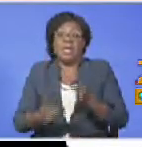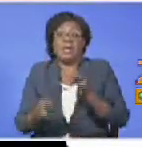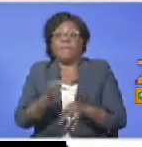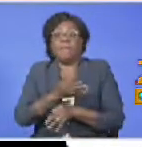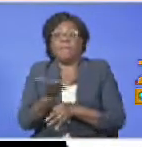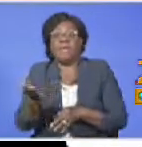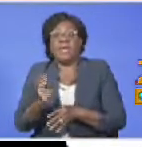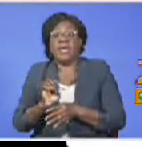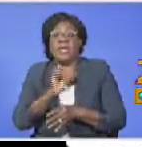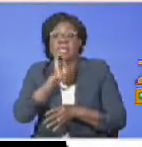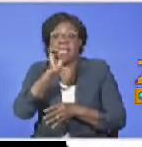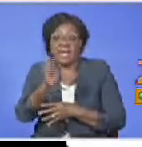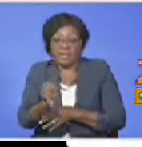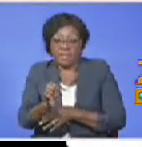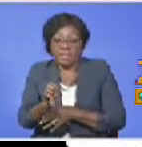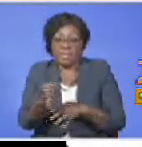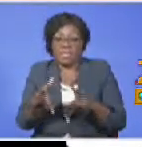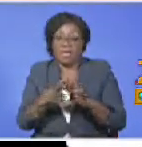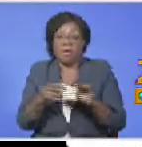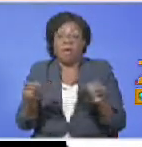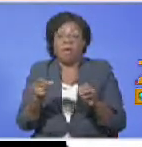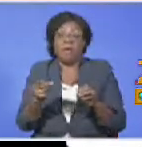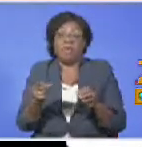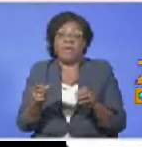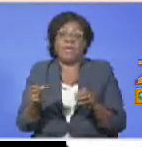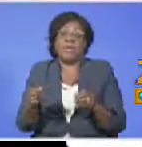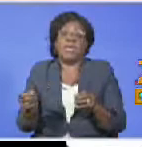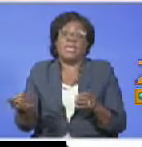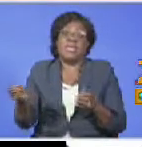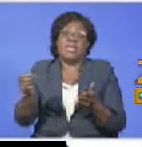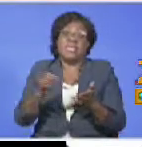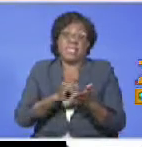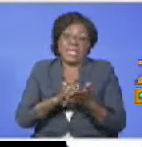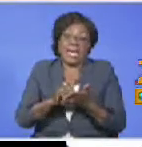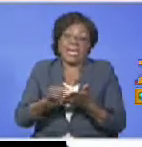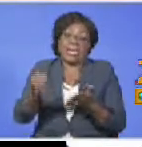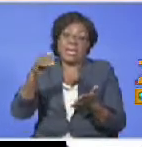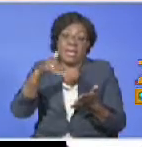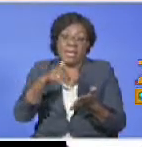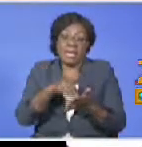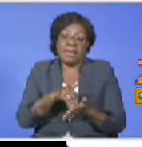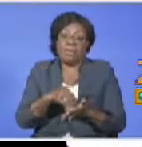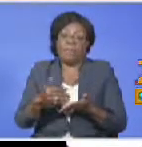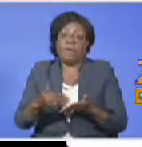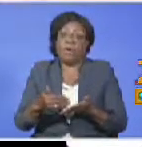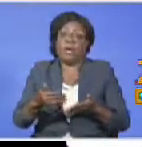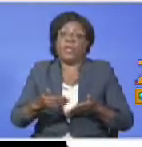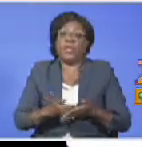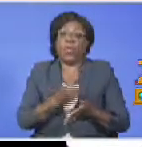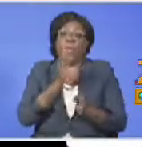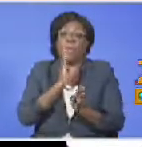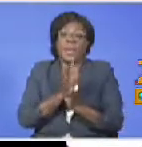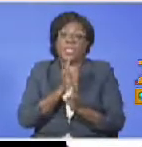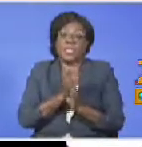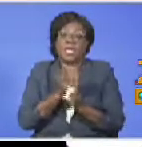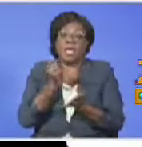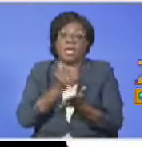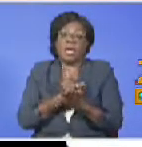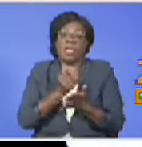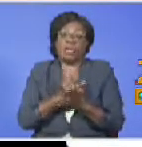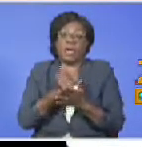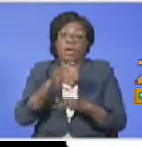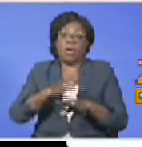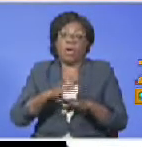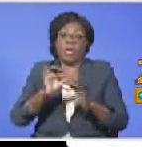is evidence of a reassignment of a bus contract or any other contract